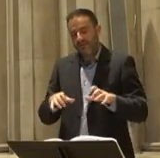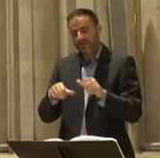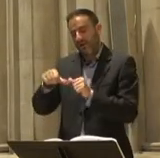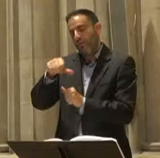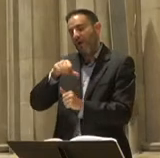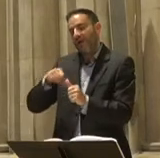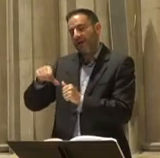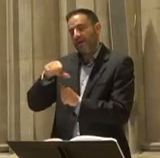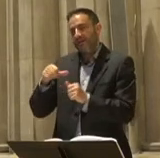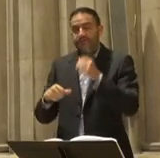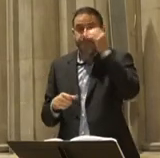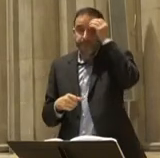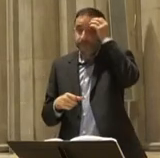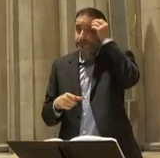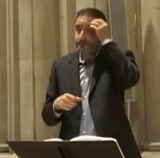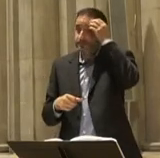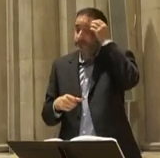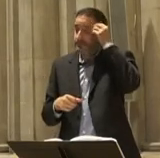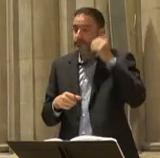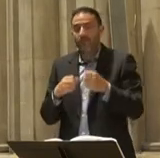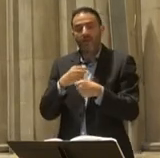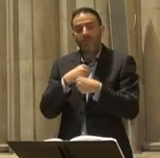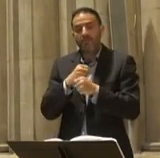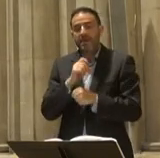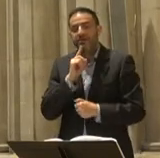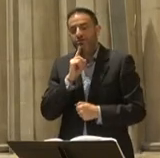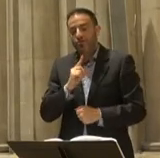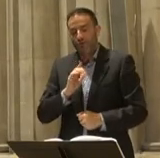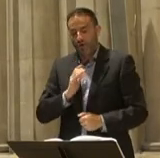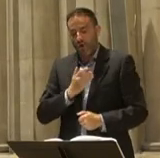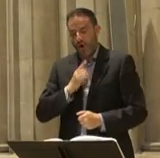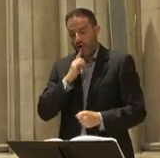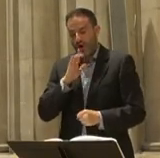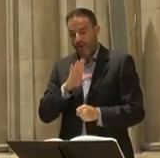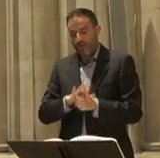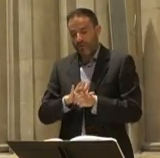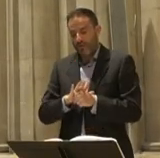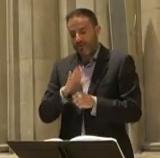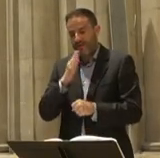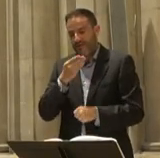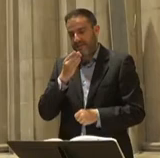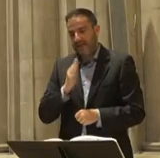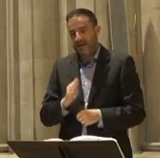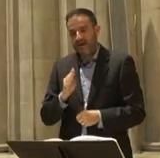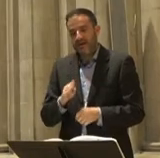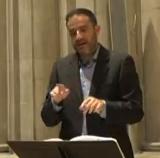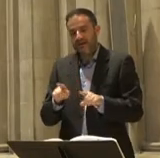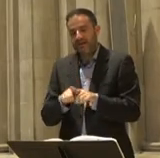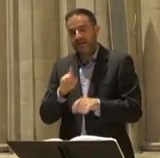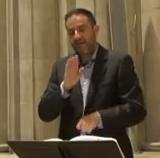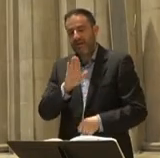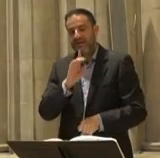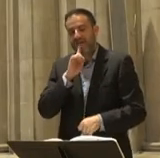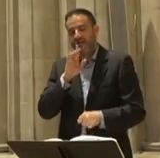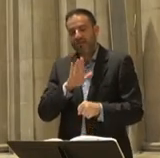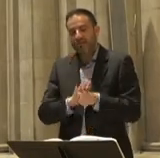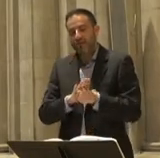another, and making sure that our promise to God is as sure as his promise to